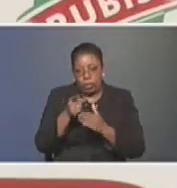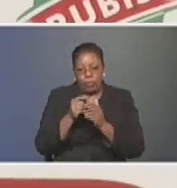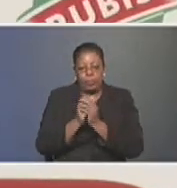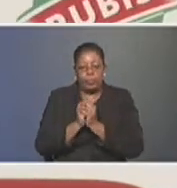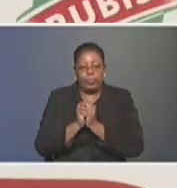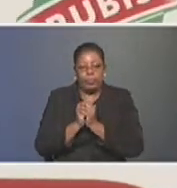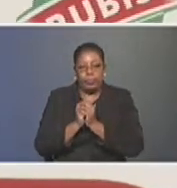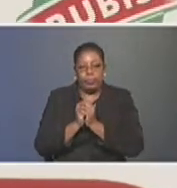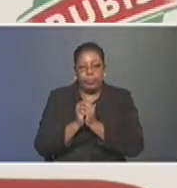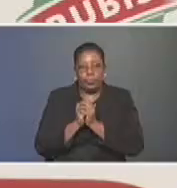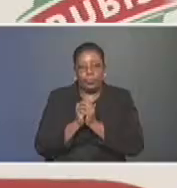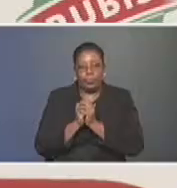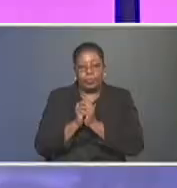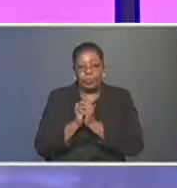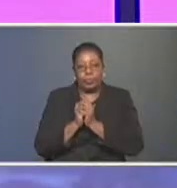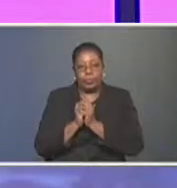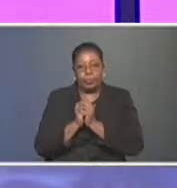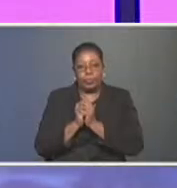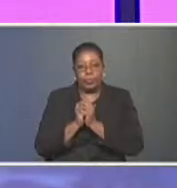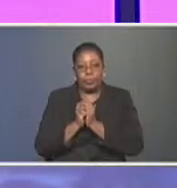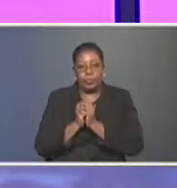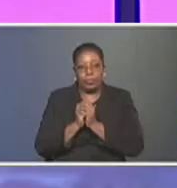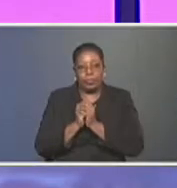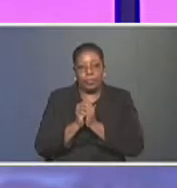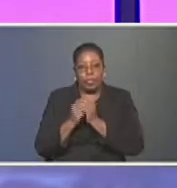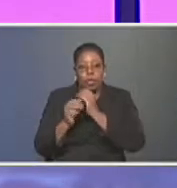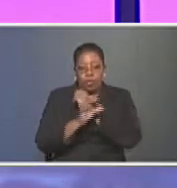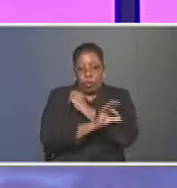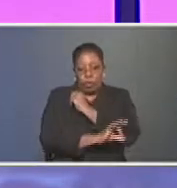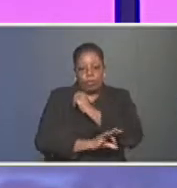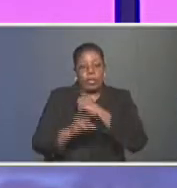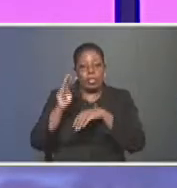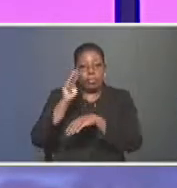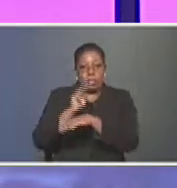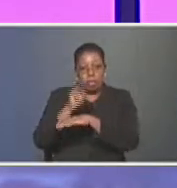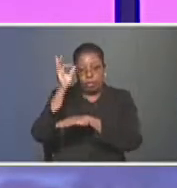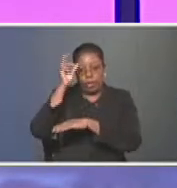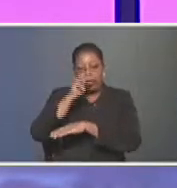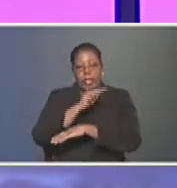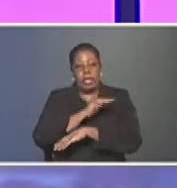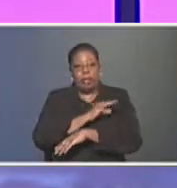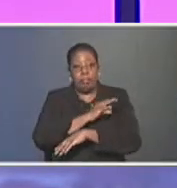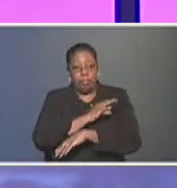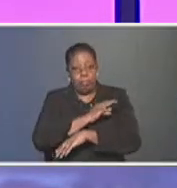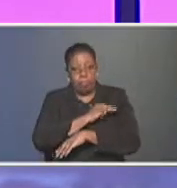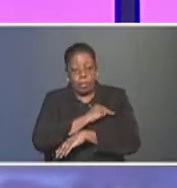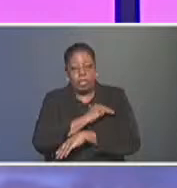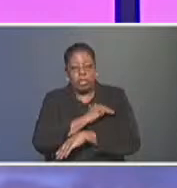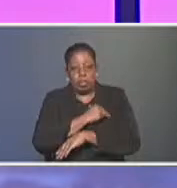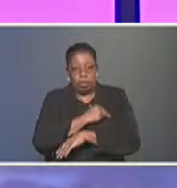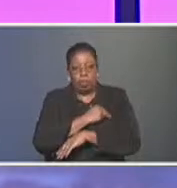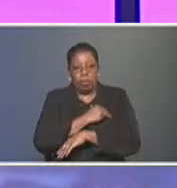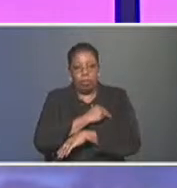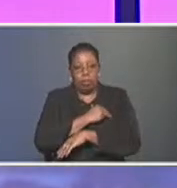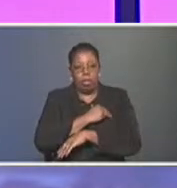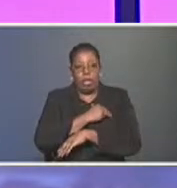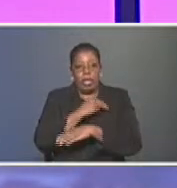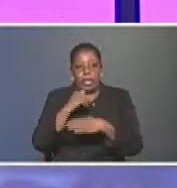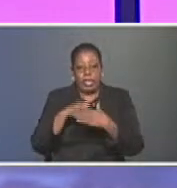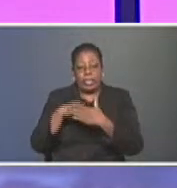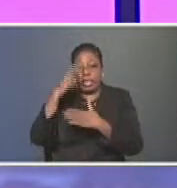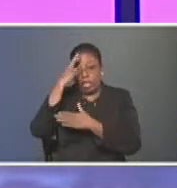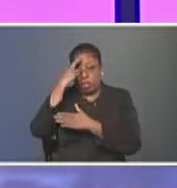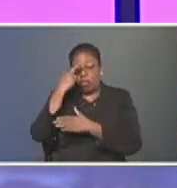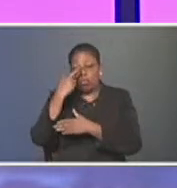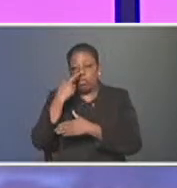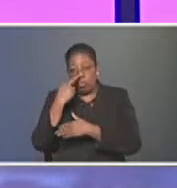Adderley, ZNS Network News. Foreign Affairs Minister, the Honorable Fred Mitchell, spent the better part of this week in Rome, Italy, attending the